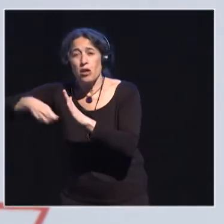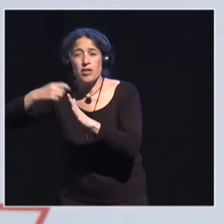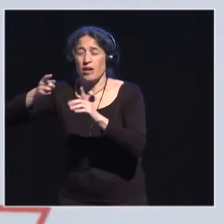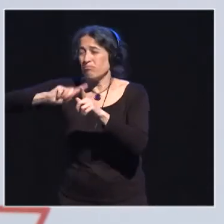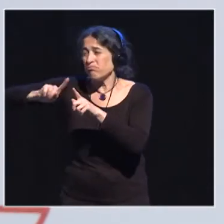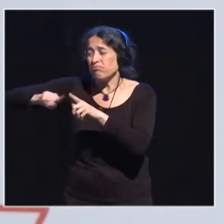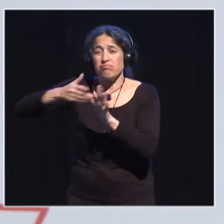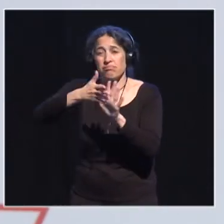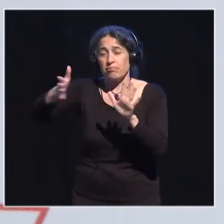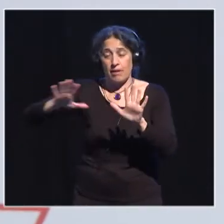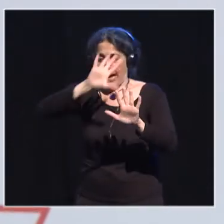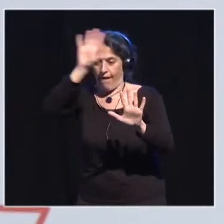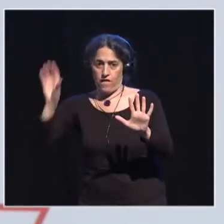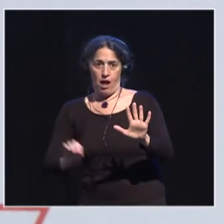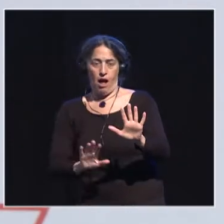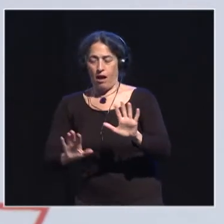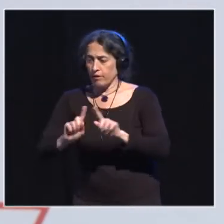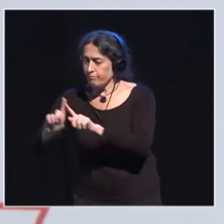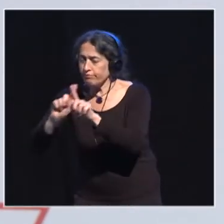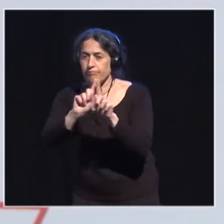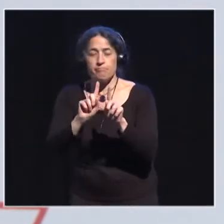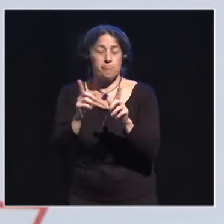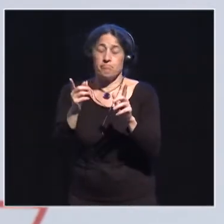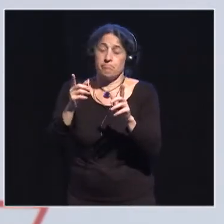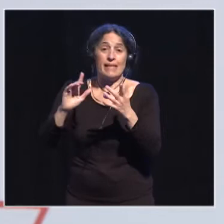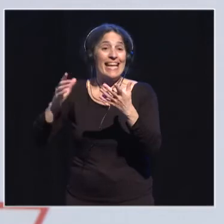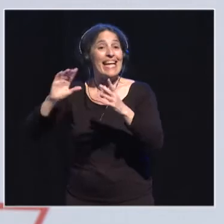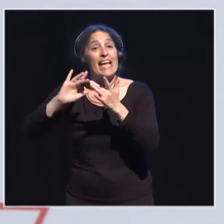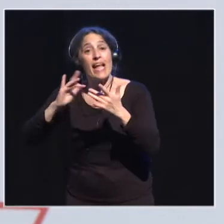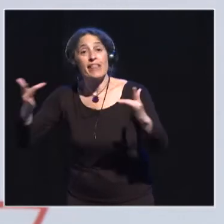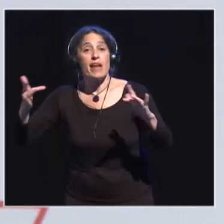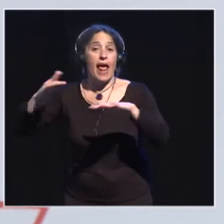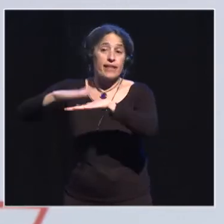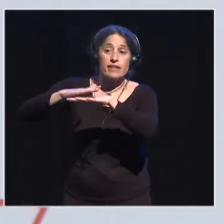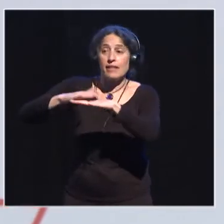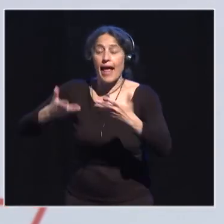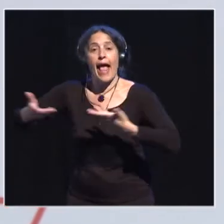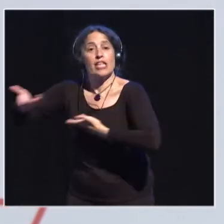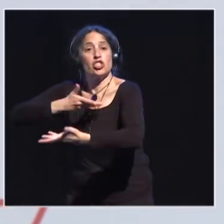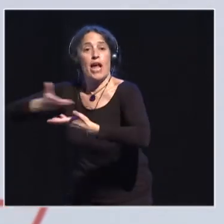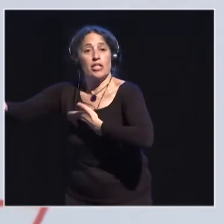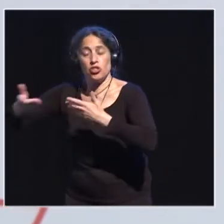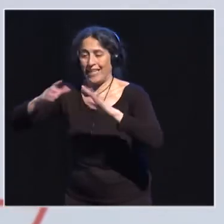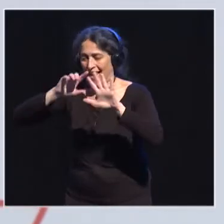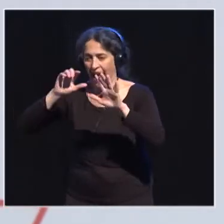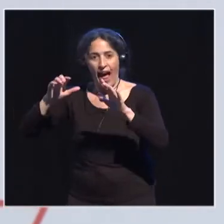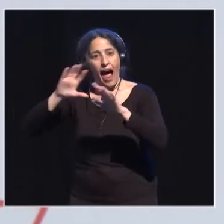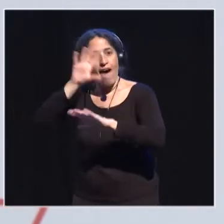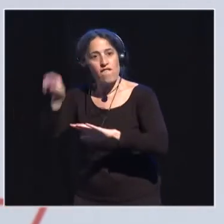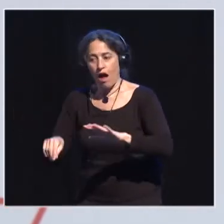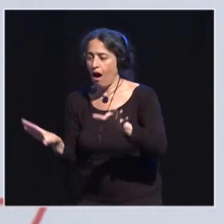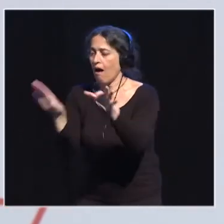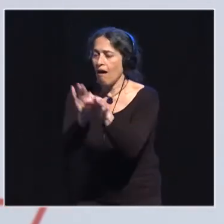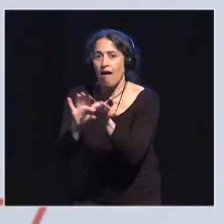working on and implemented a project for the internet exchange, a local internet exchange within Africa. So